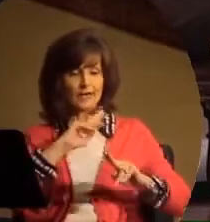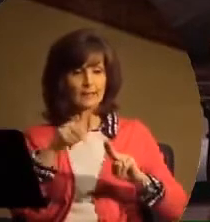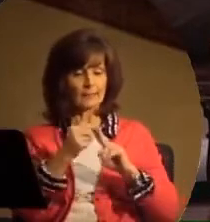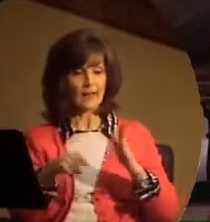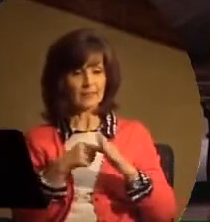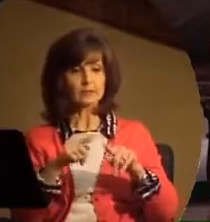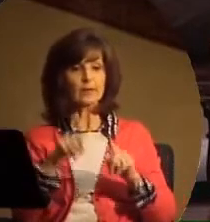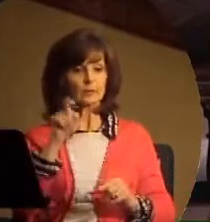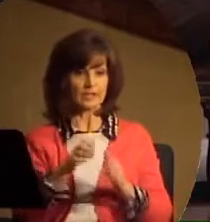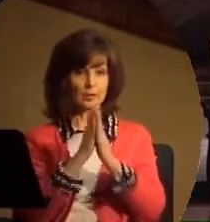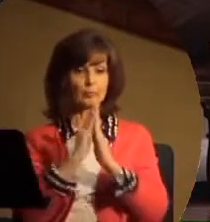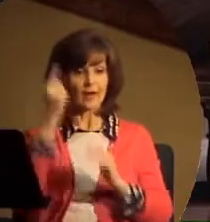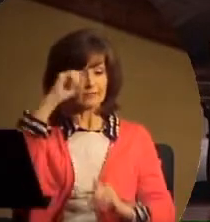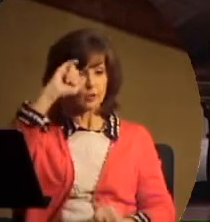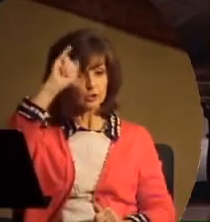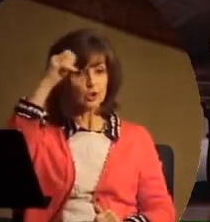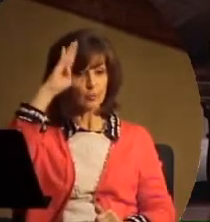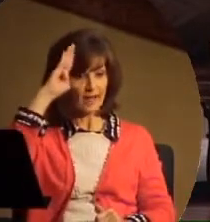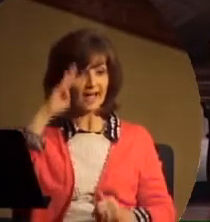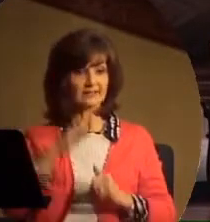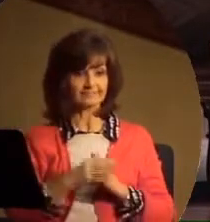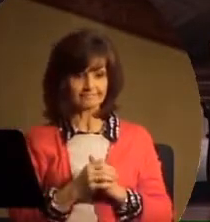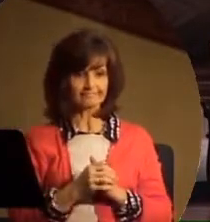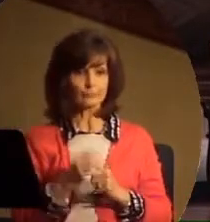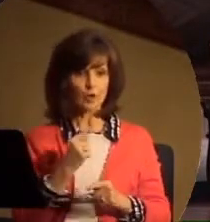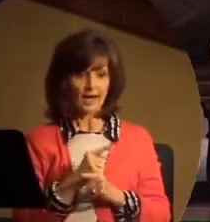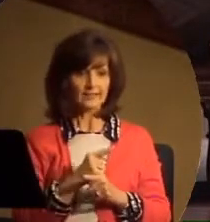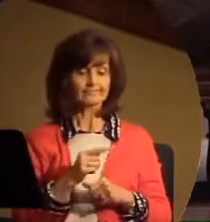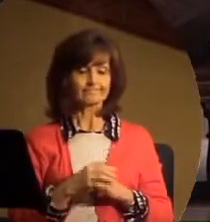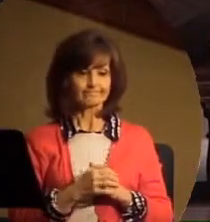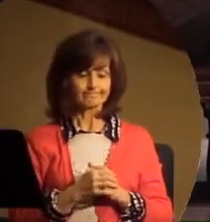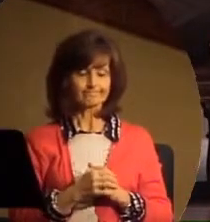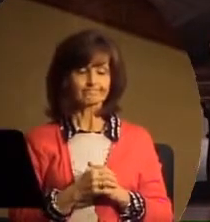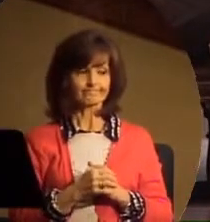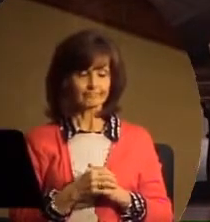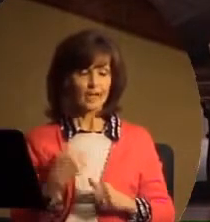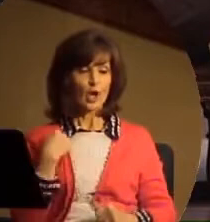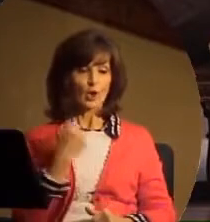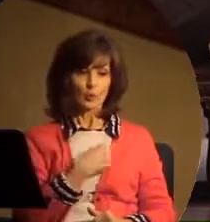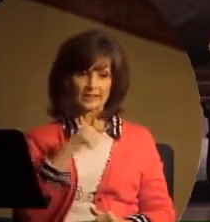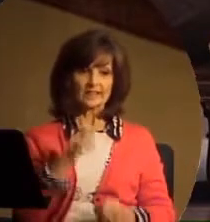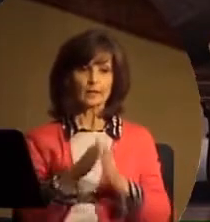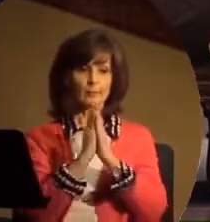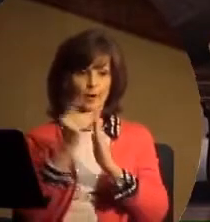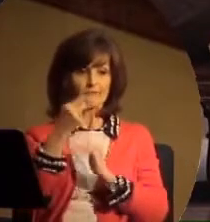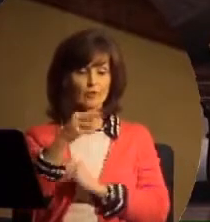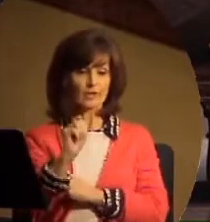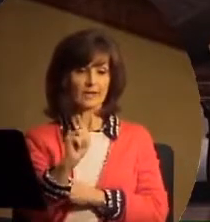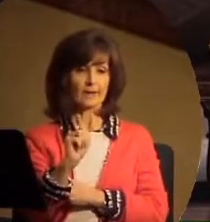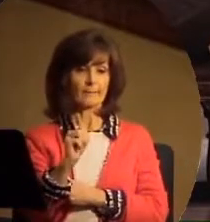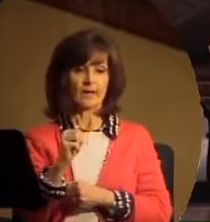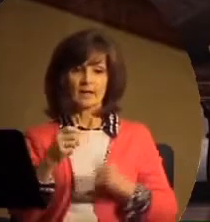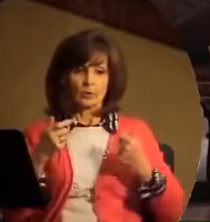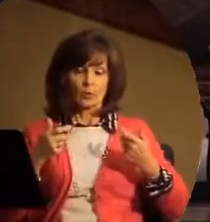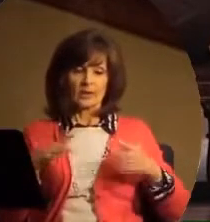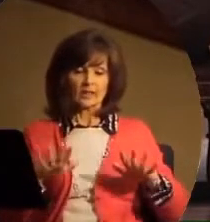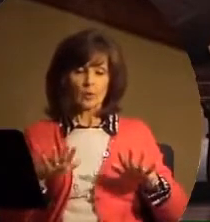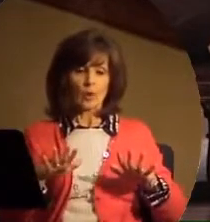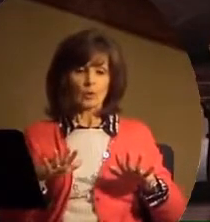we better pray for Joe Biden. Am I right? We better pray for Joe Biden. We don't want